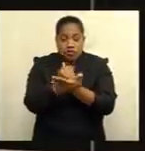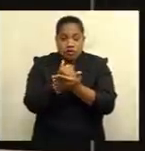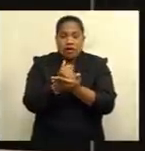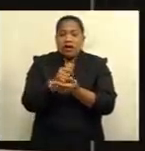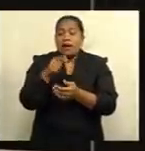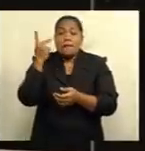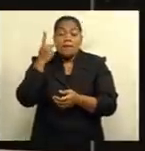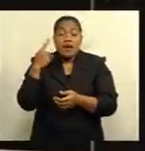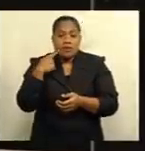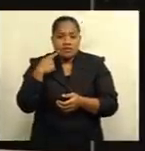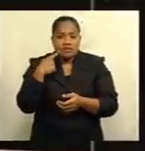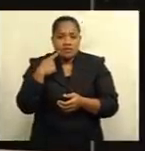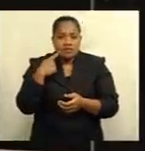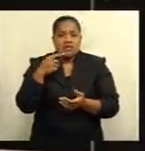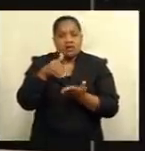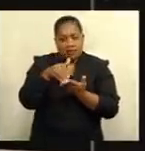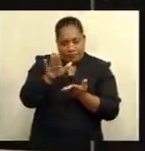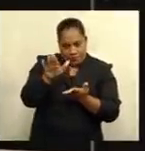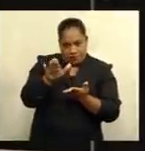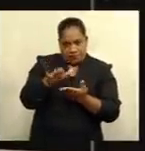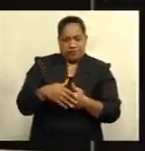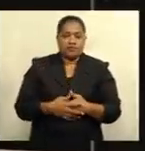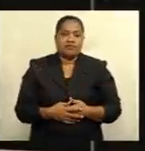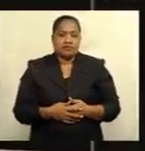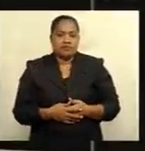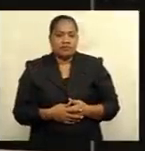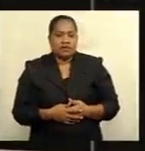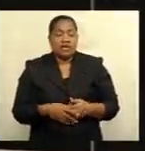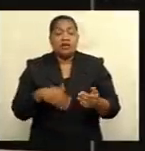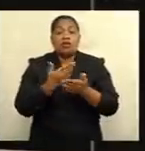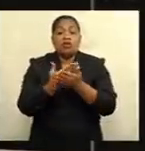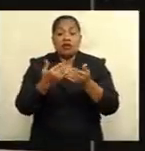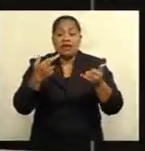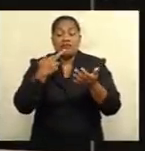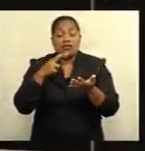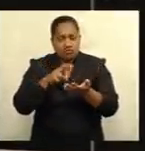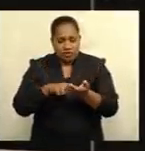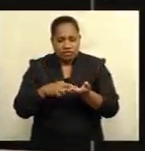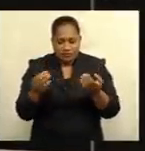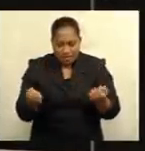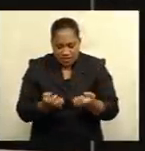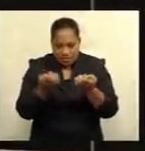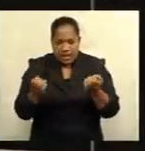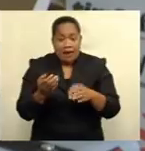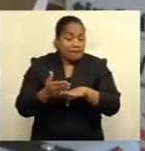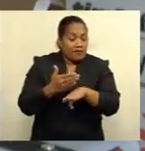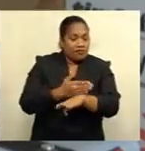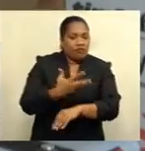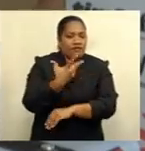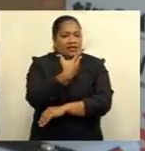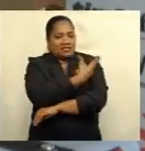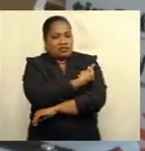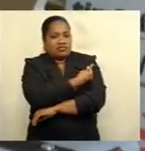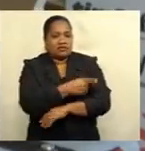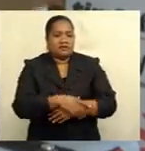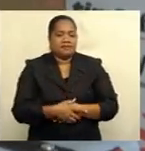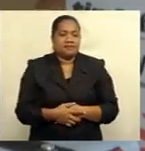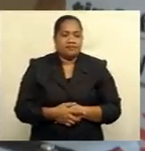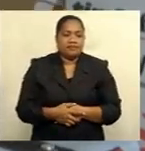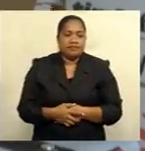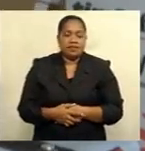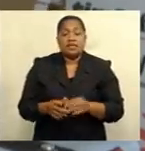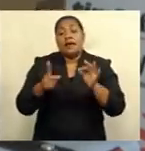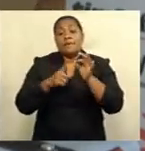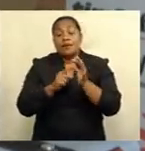is secured and online registration is encouraged before vaccination. Kritika Kumar reports. The Permanent Secretary says